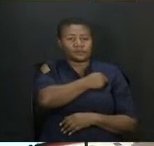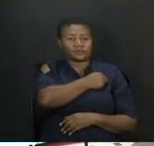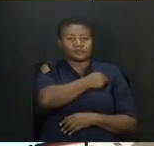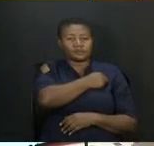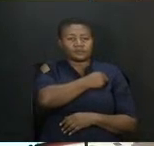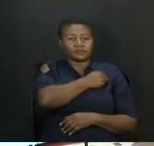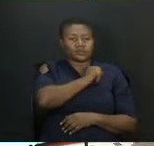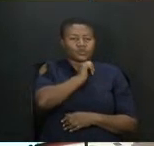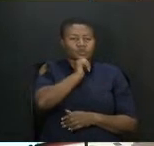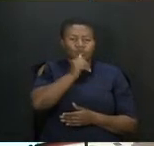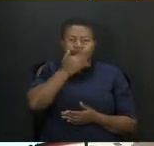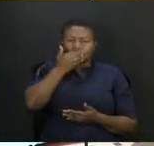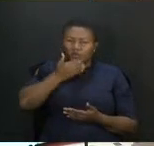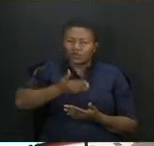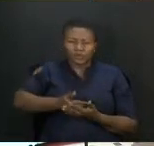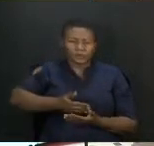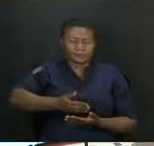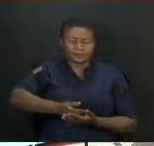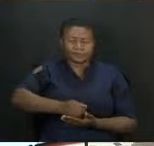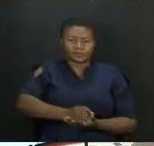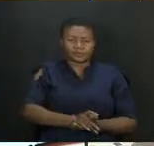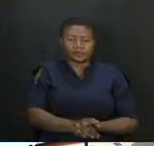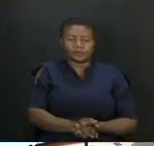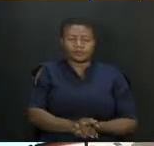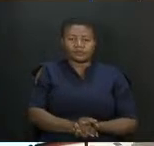good at all, to put it in simple language.